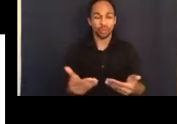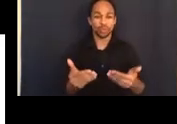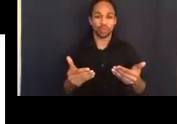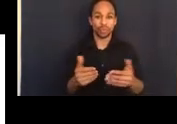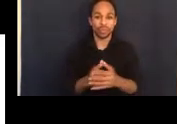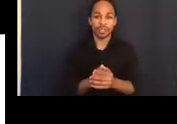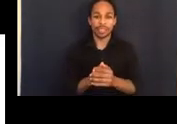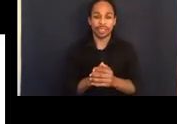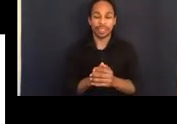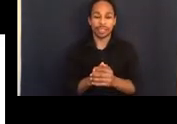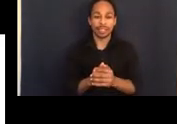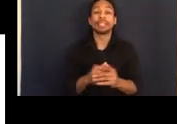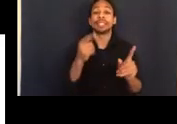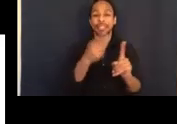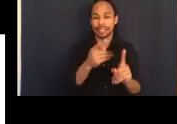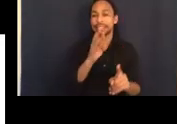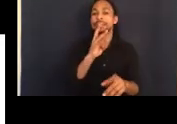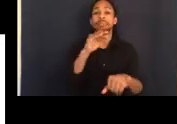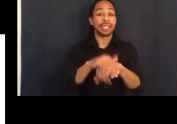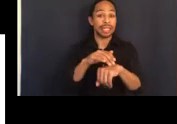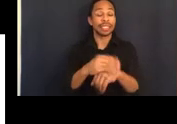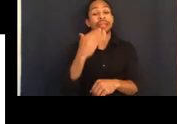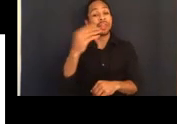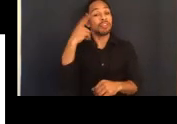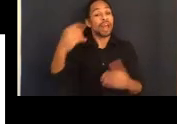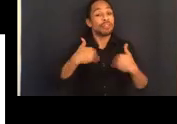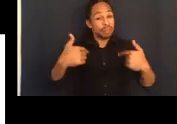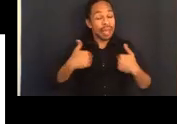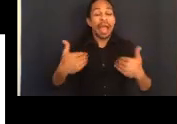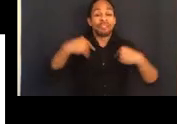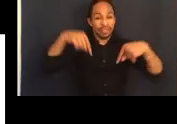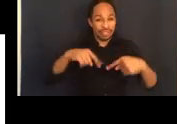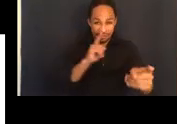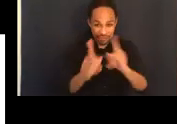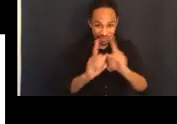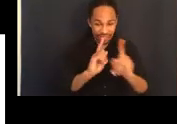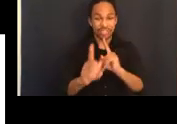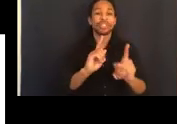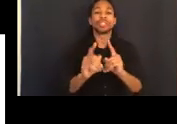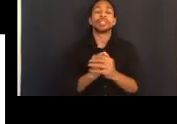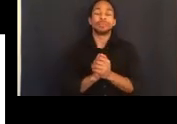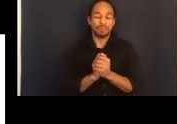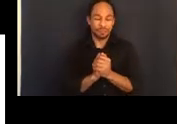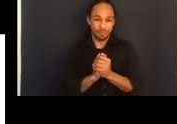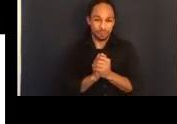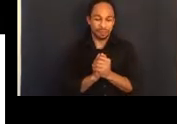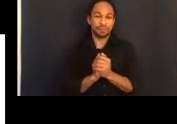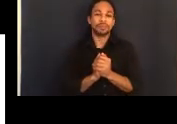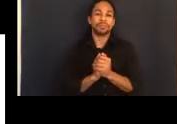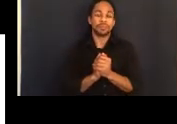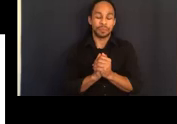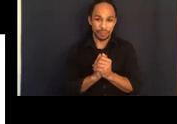Well, thank you for having me and having this conversation about the current illness that we're facing as